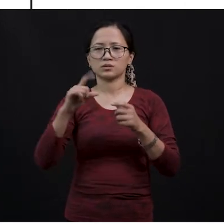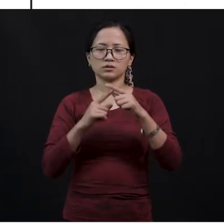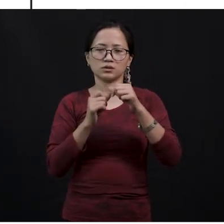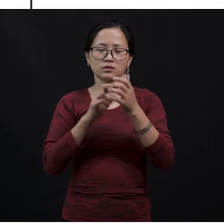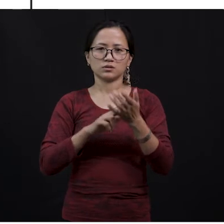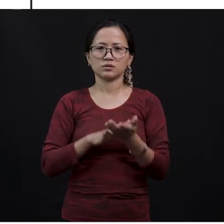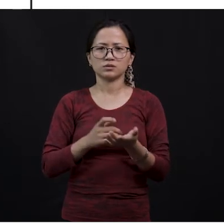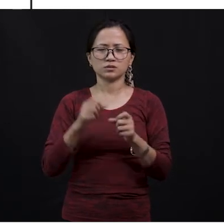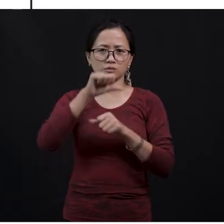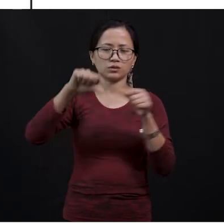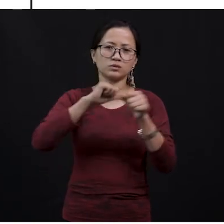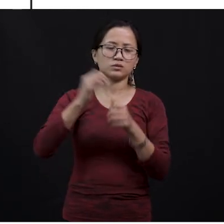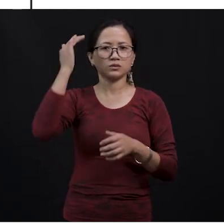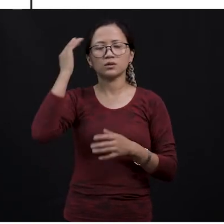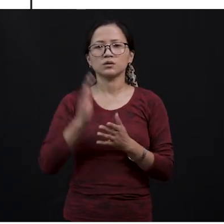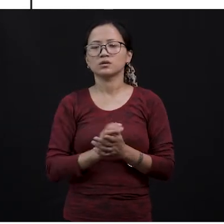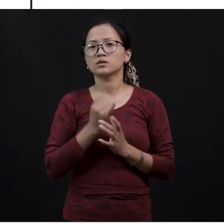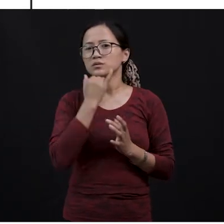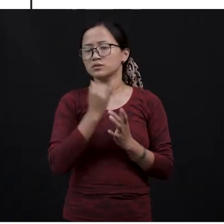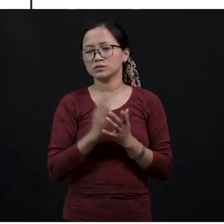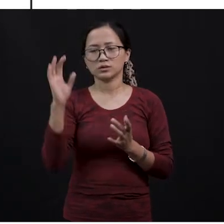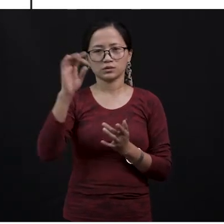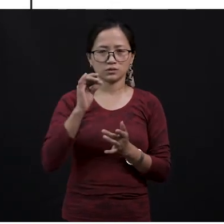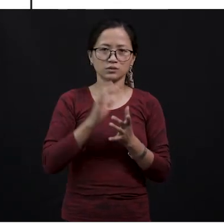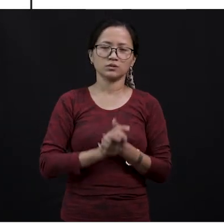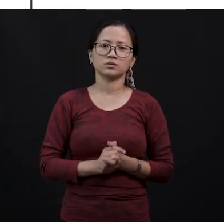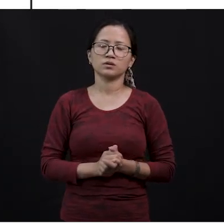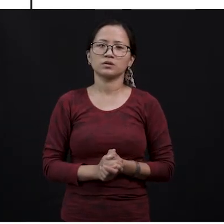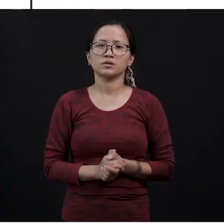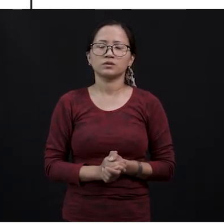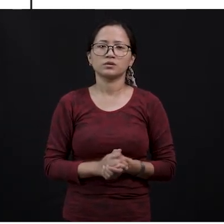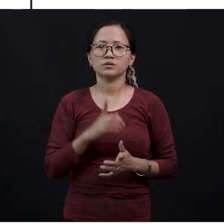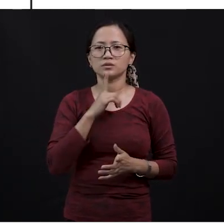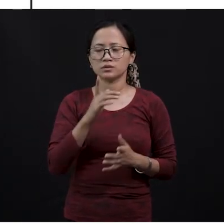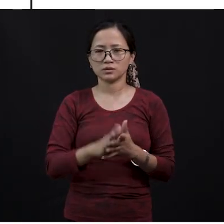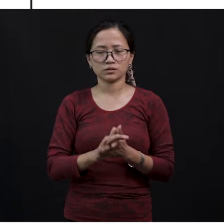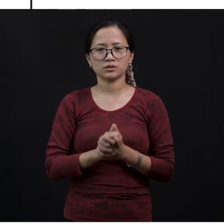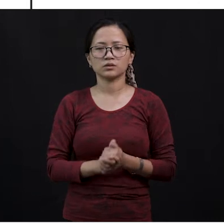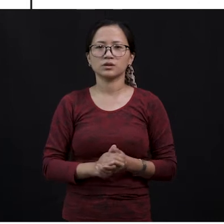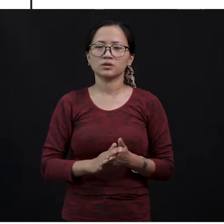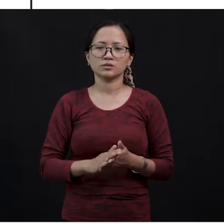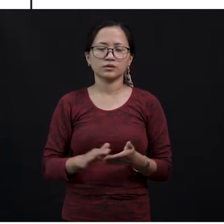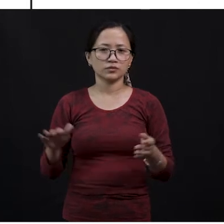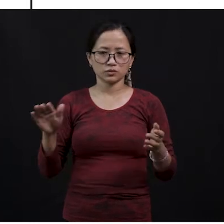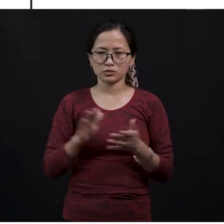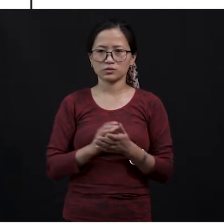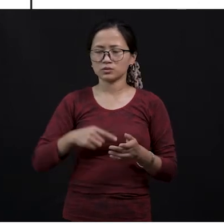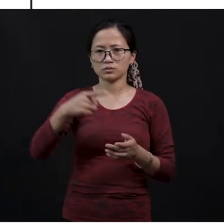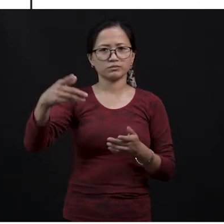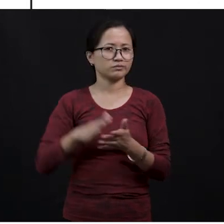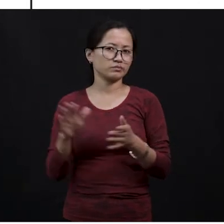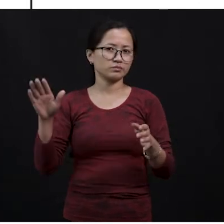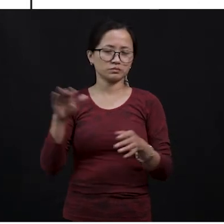this policy and knows that he went wrong again, and he says that it has to be discontinued, and this